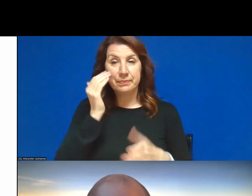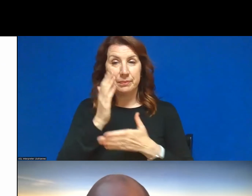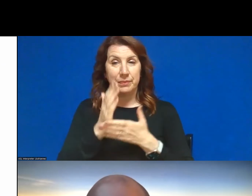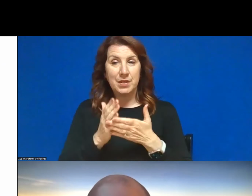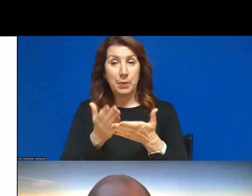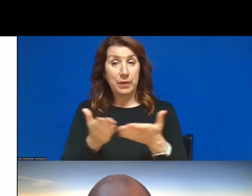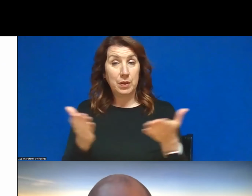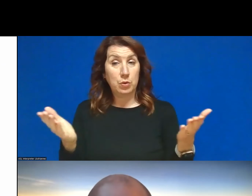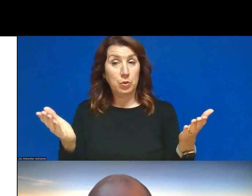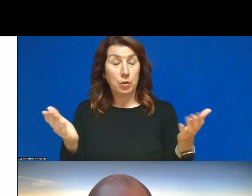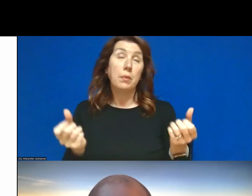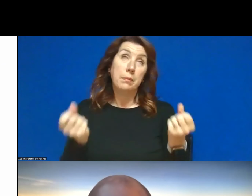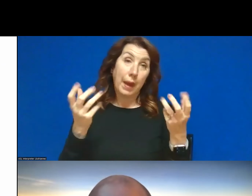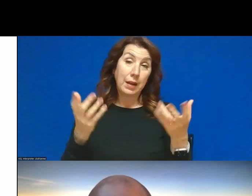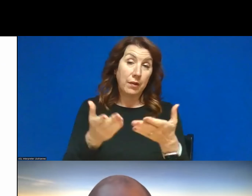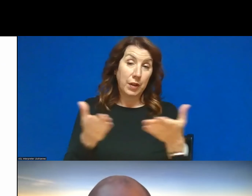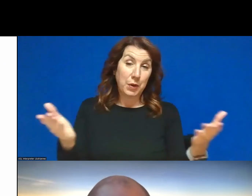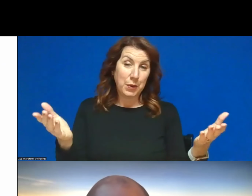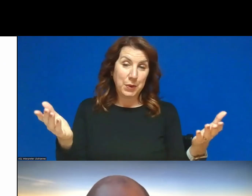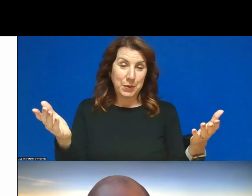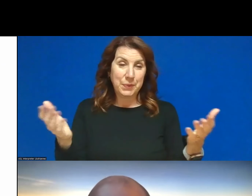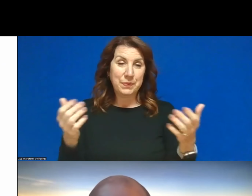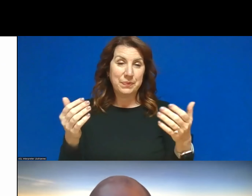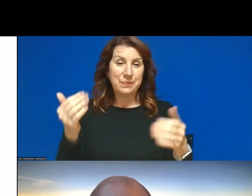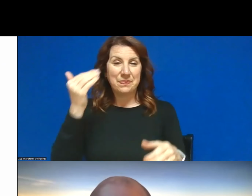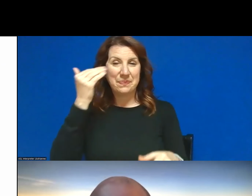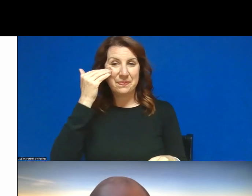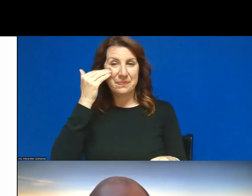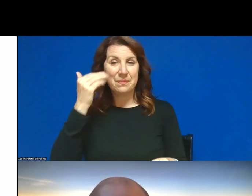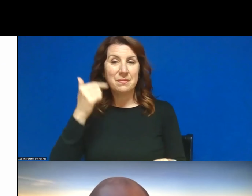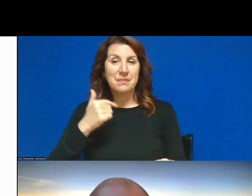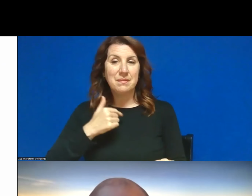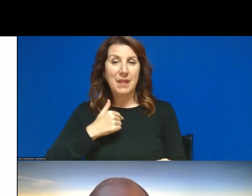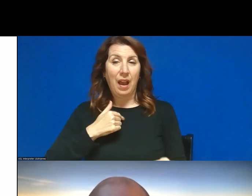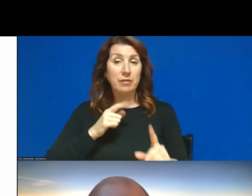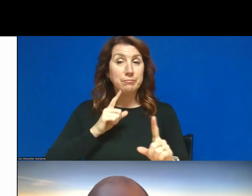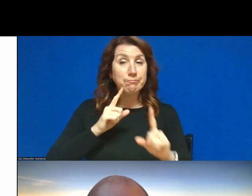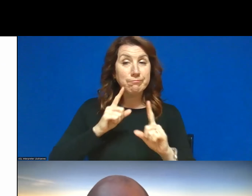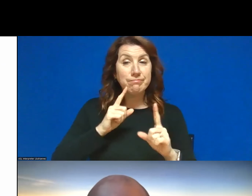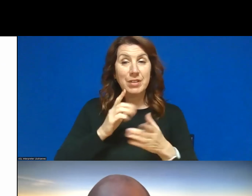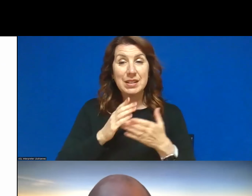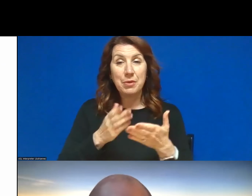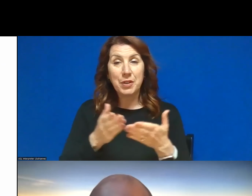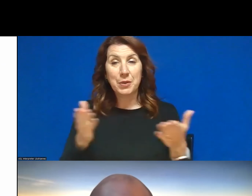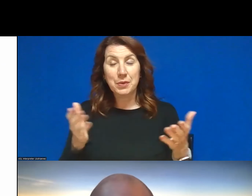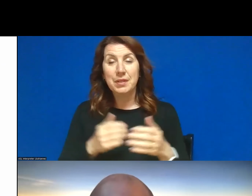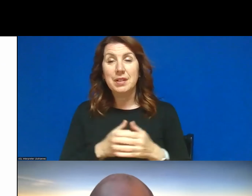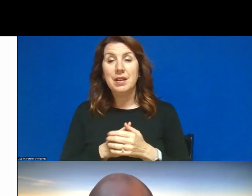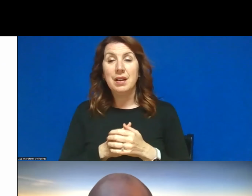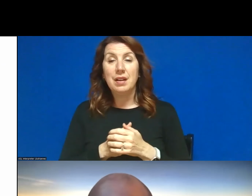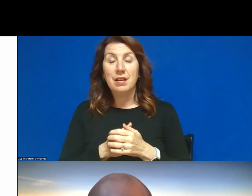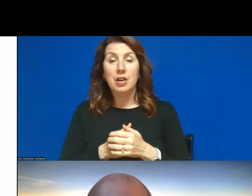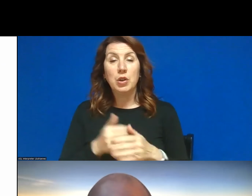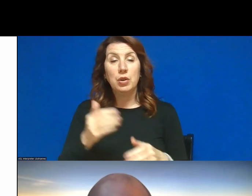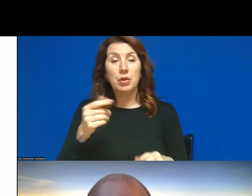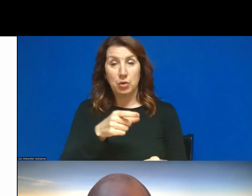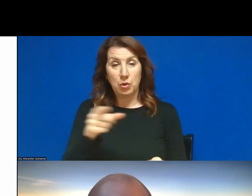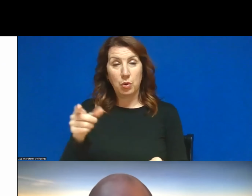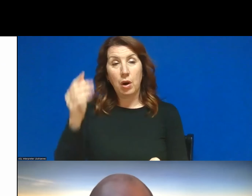you, and actually many of you, because I know that I've communicated with some, are aware